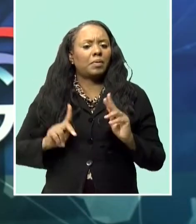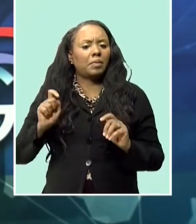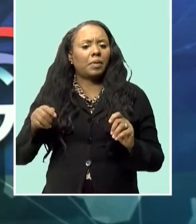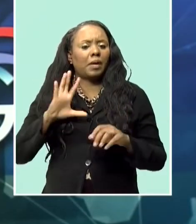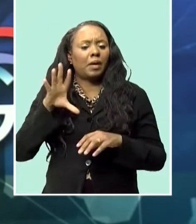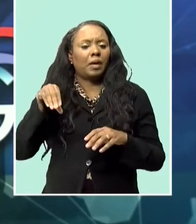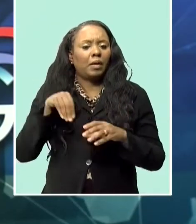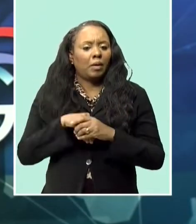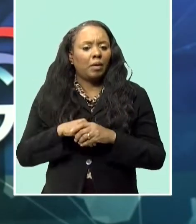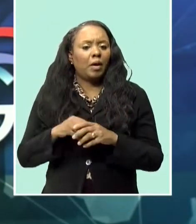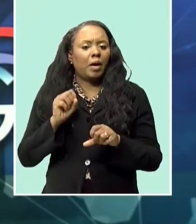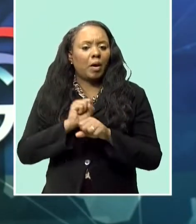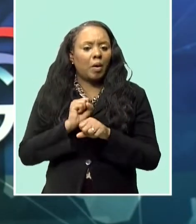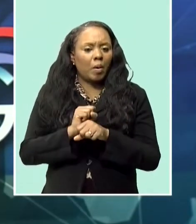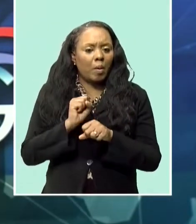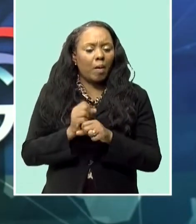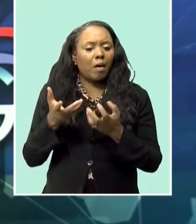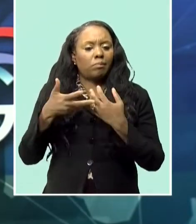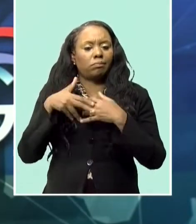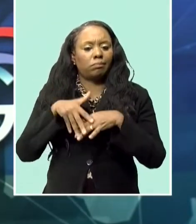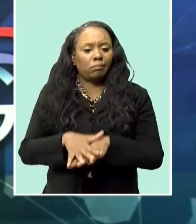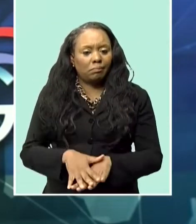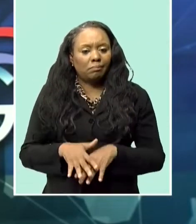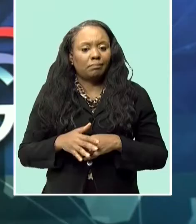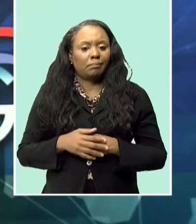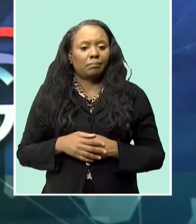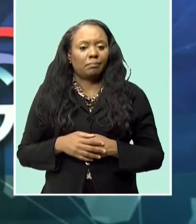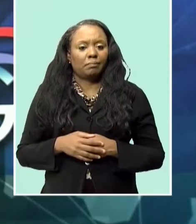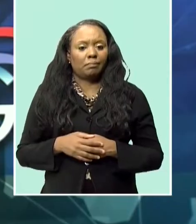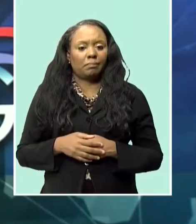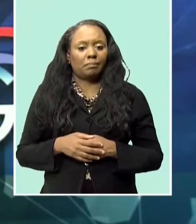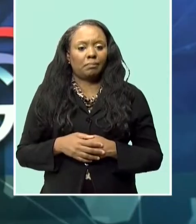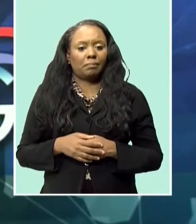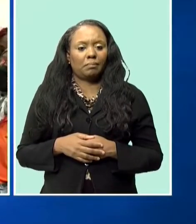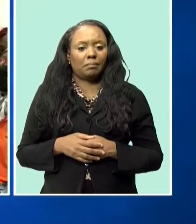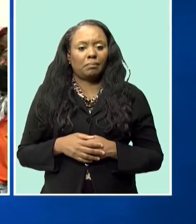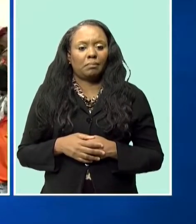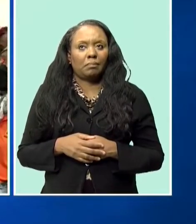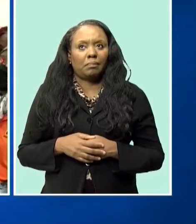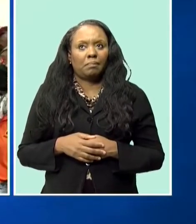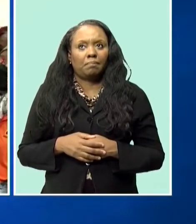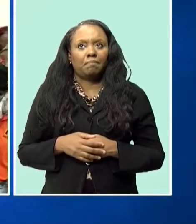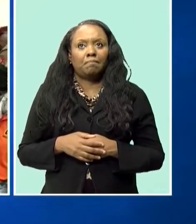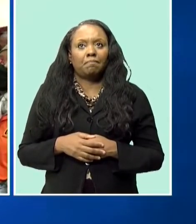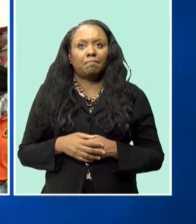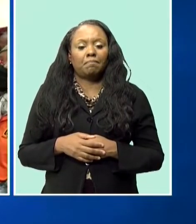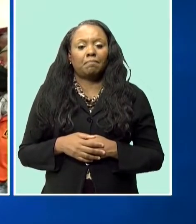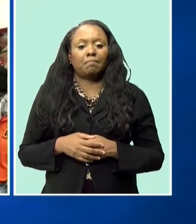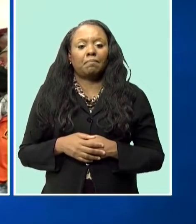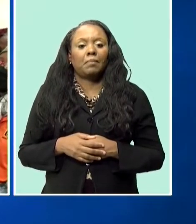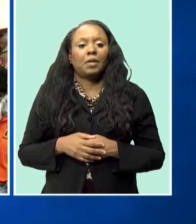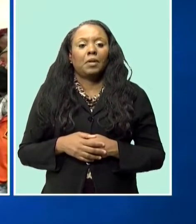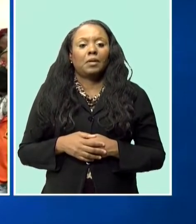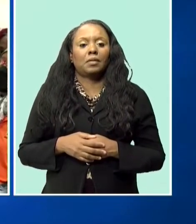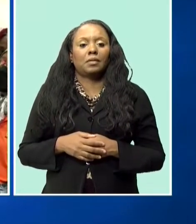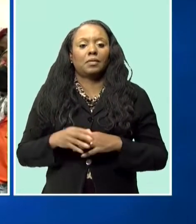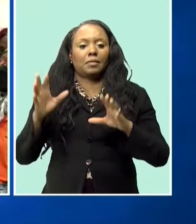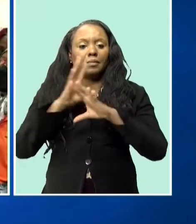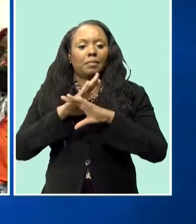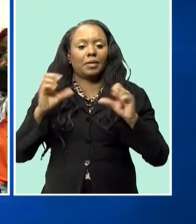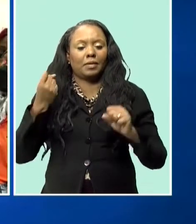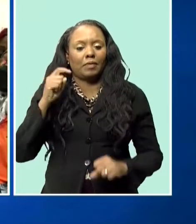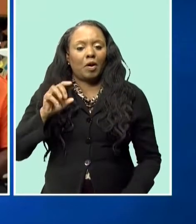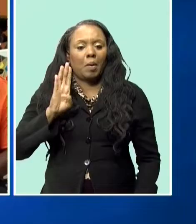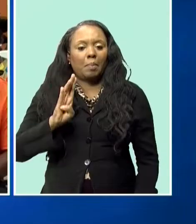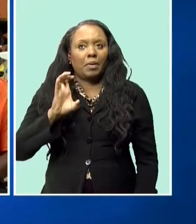in the workforce and mainstream society. The way this as president of the Barbados Council